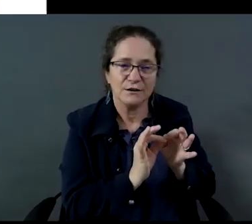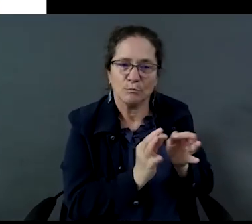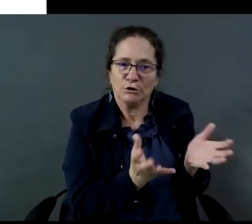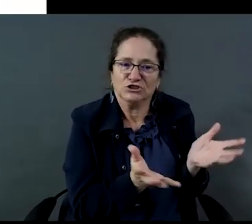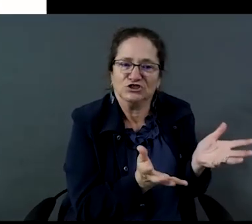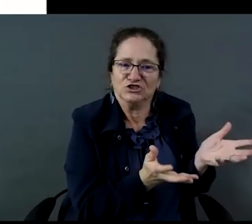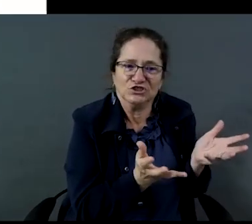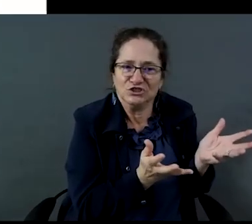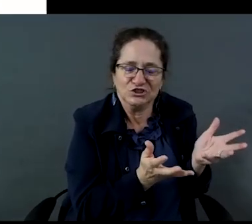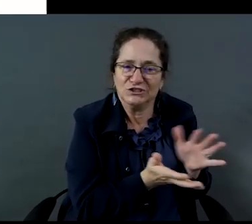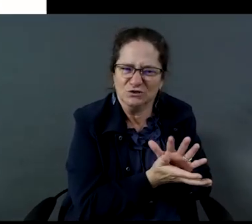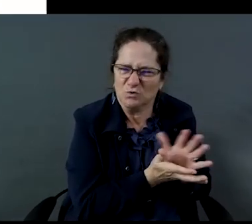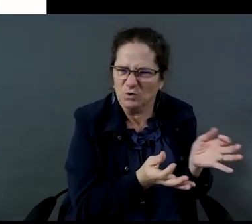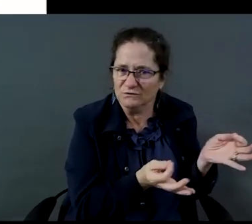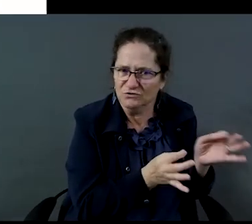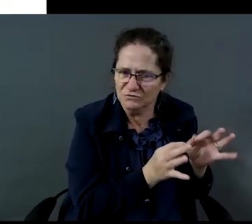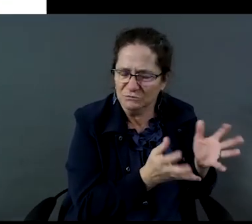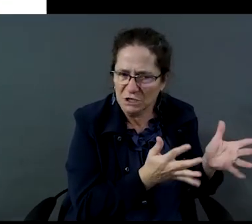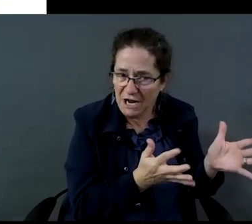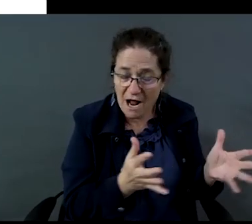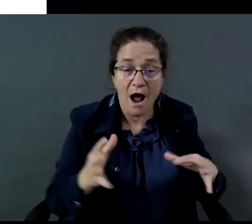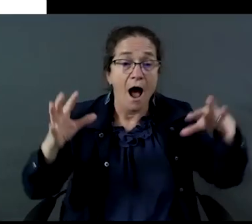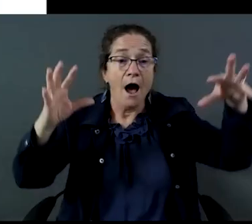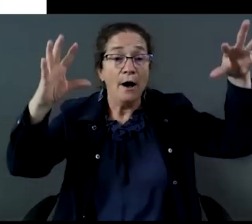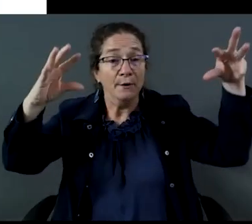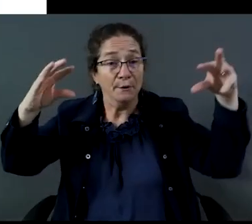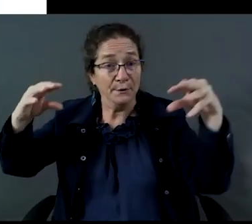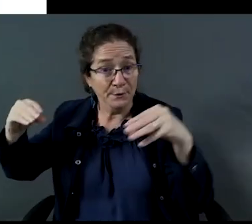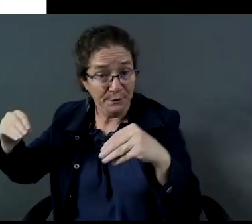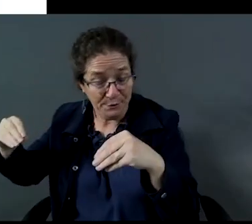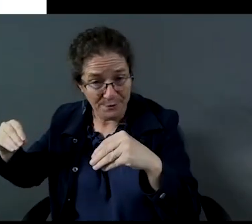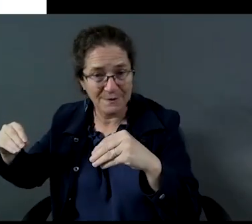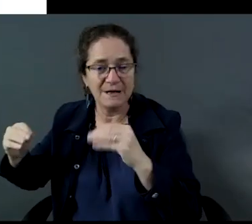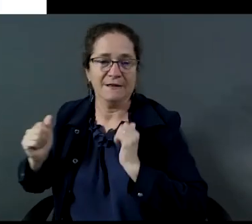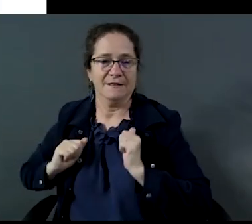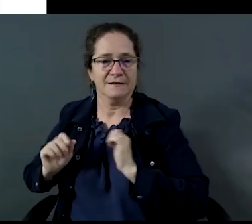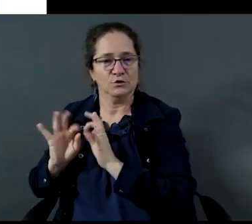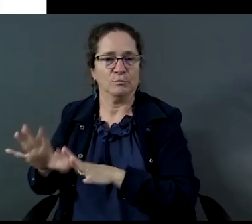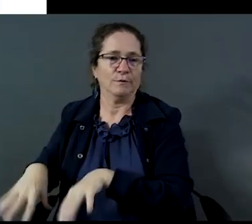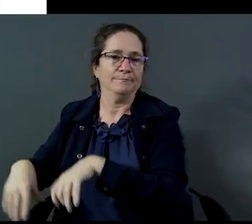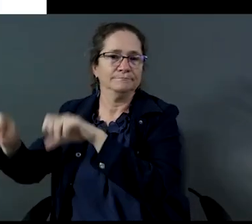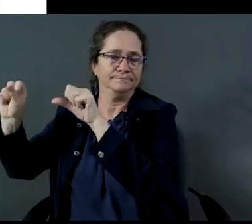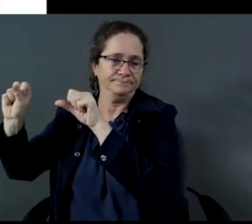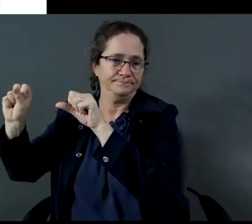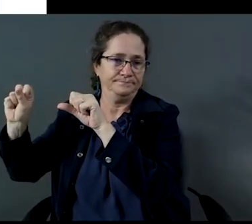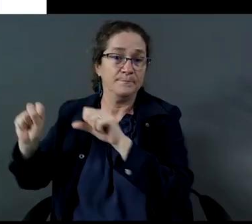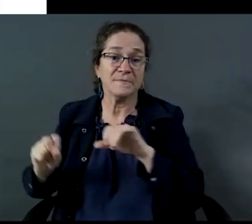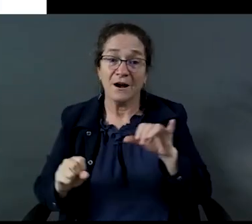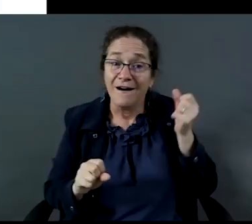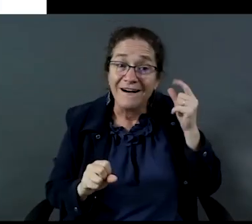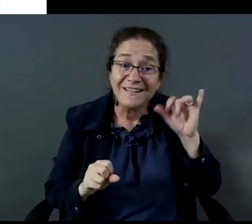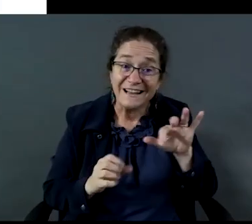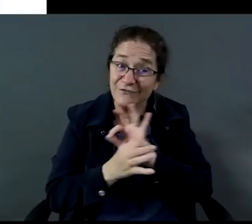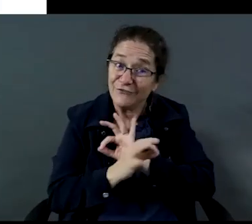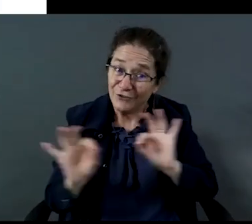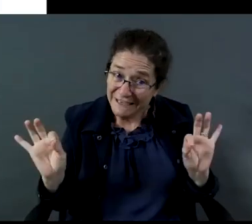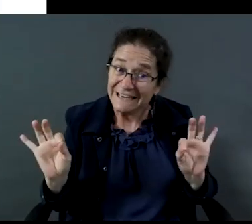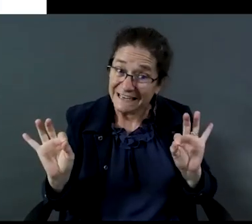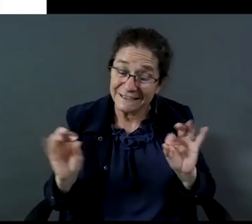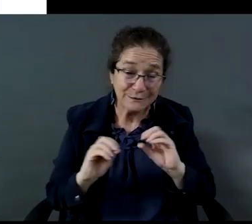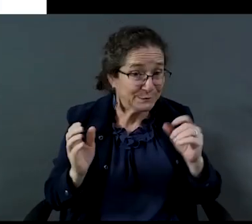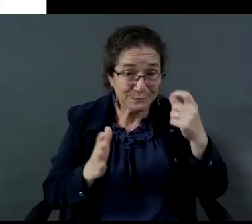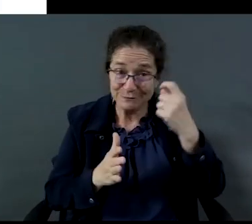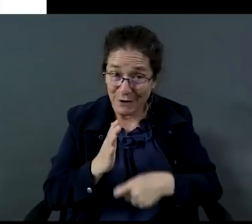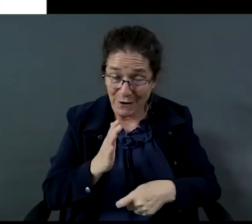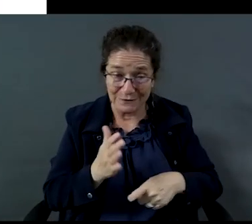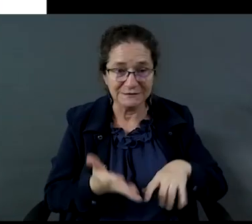theatrical interpreter. And this is free under the American with Disabilities Act, but a lot of schools aren't sure how do you make those connections. And that's